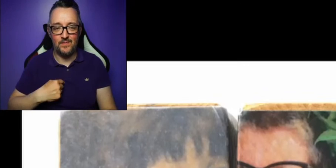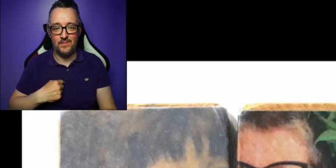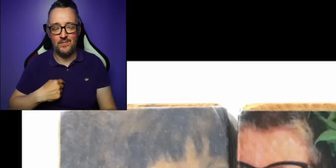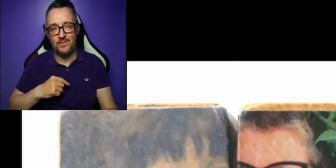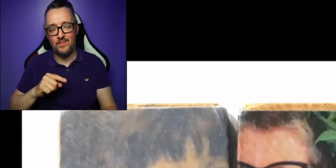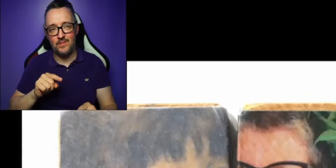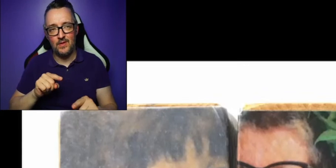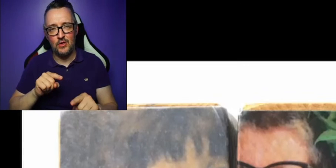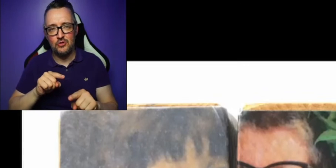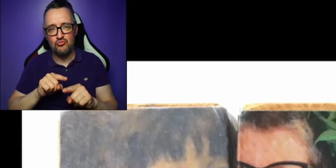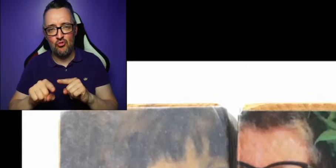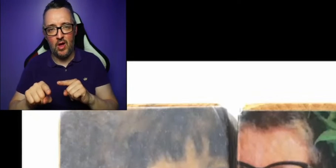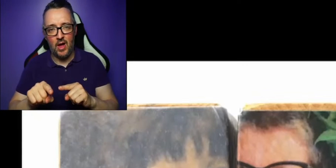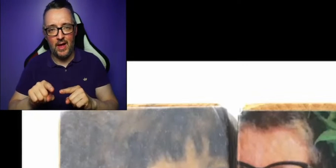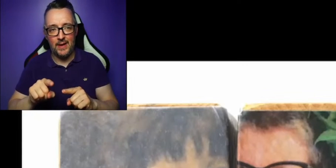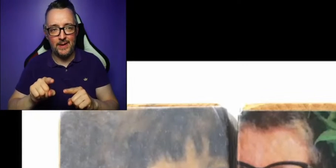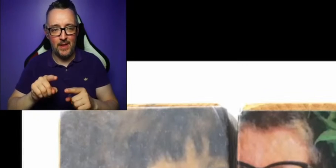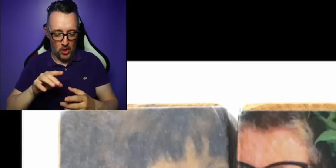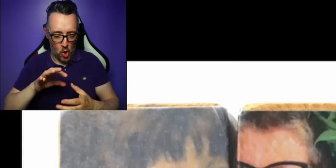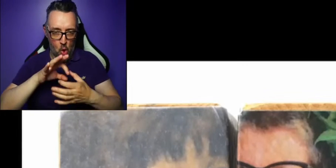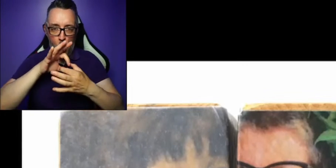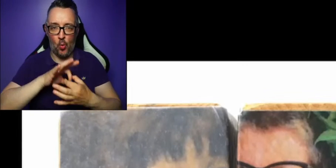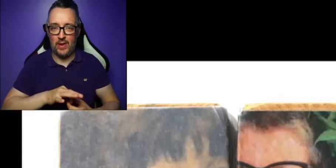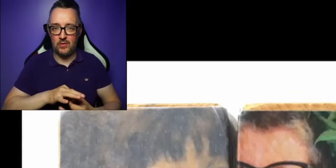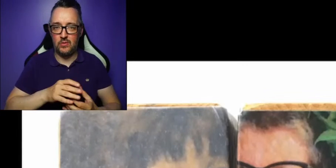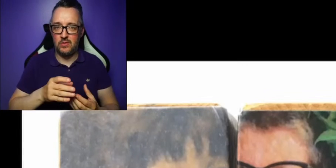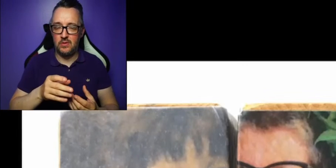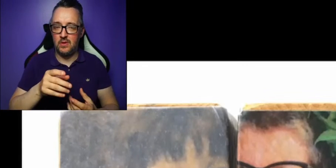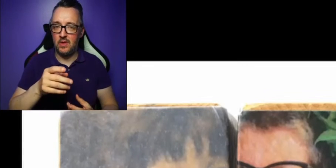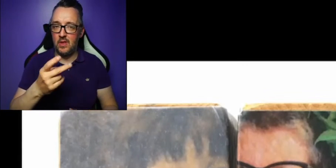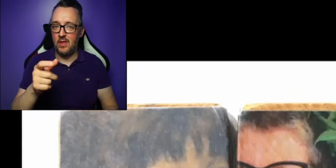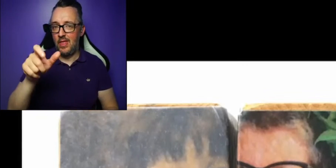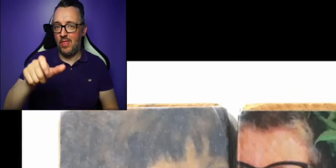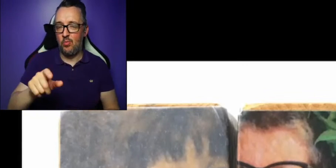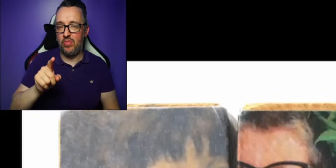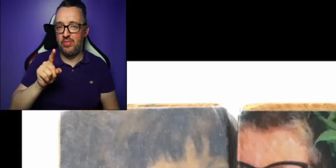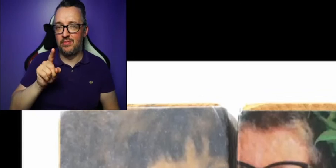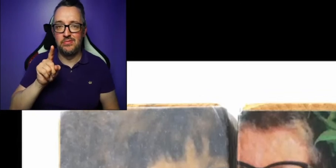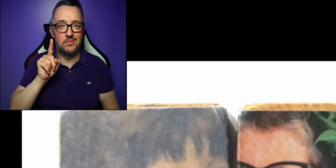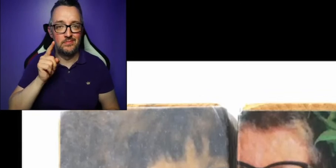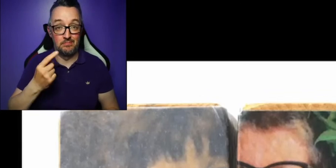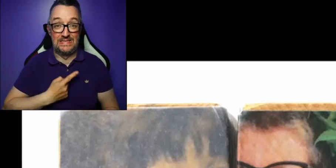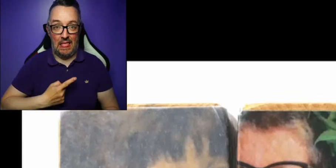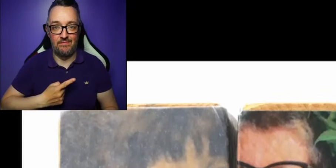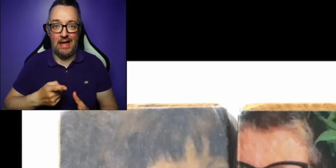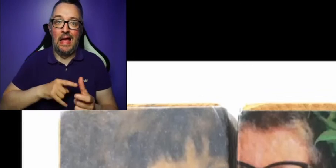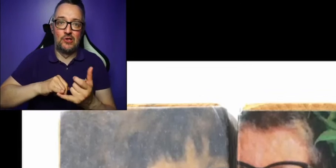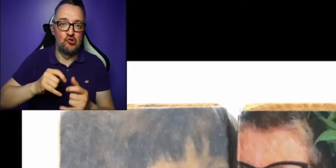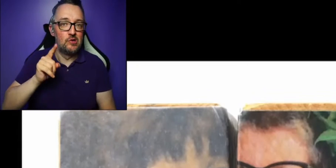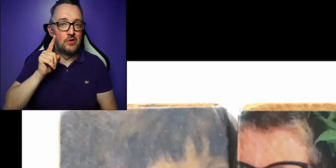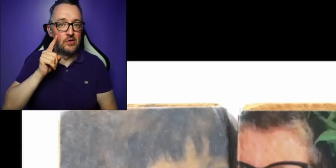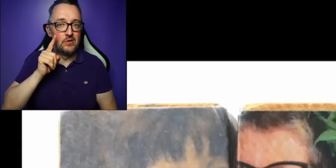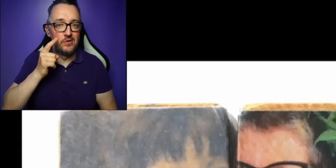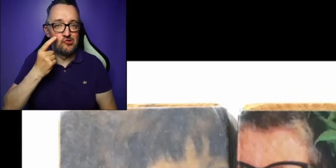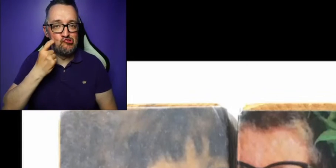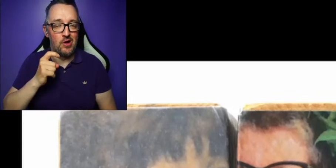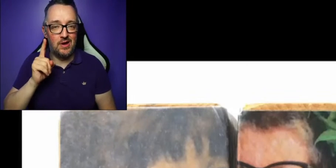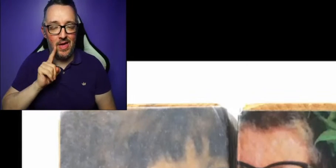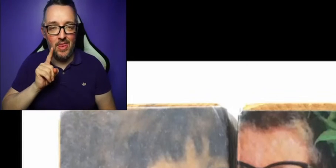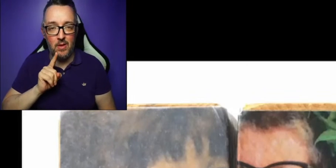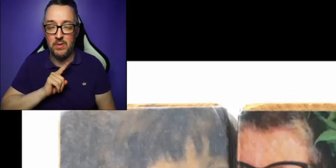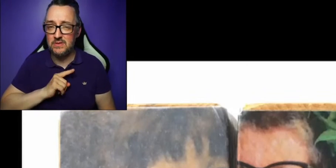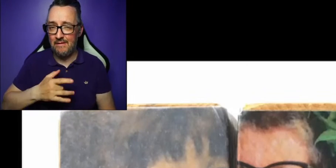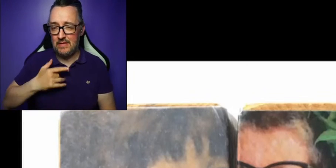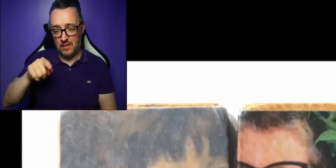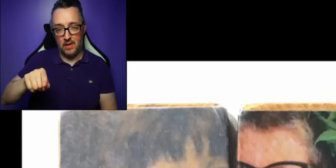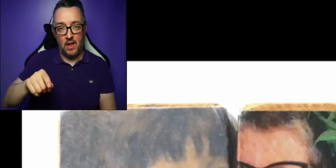I'm sort of trying to reconnect with her, because I think she has the knowledge that I need to be who I am.